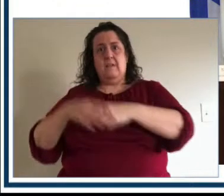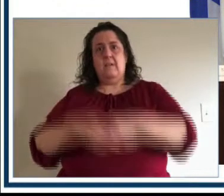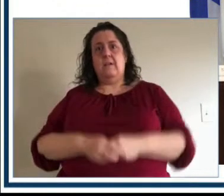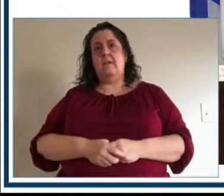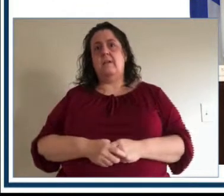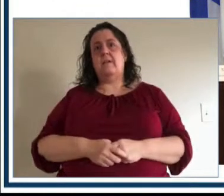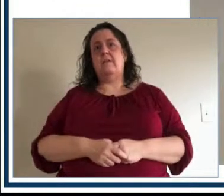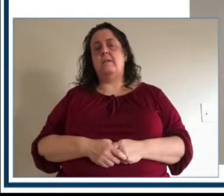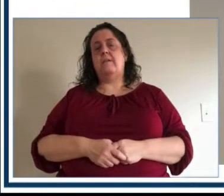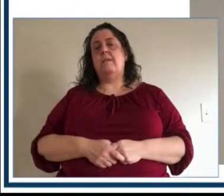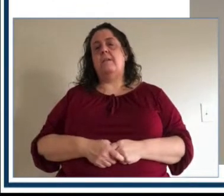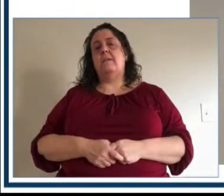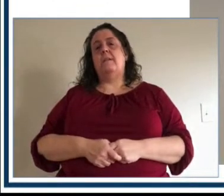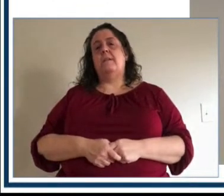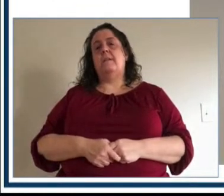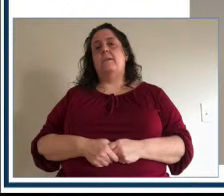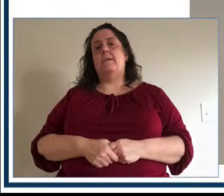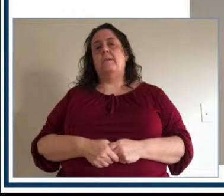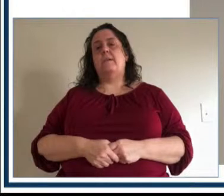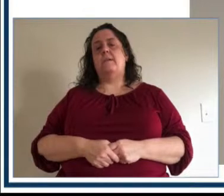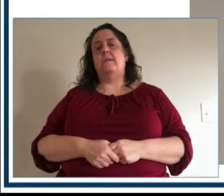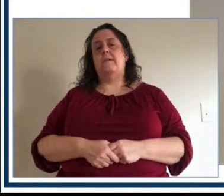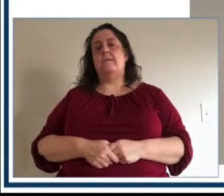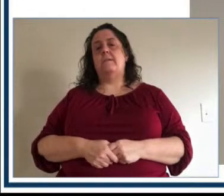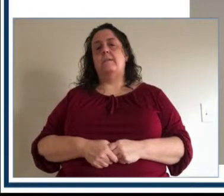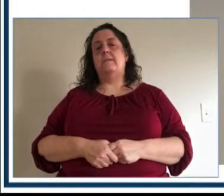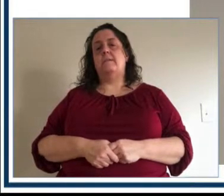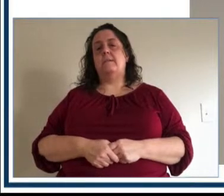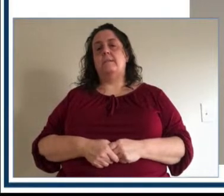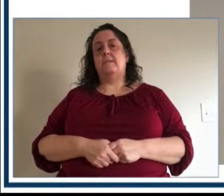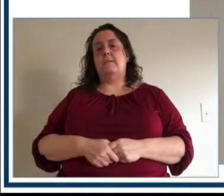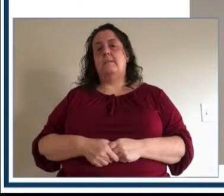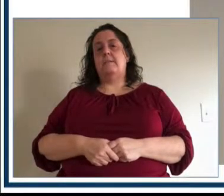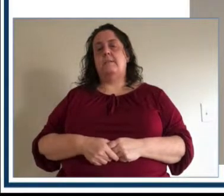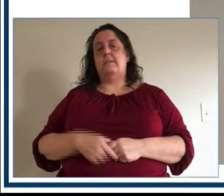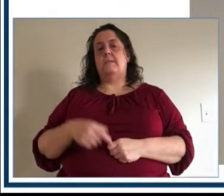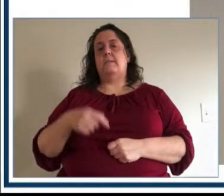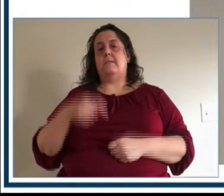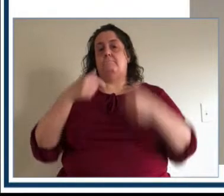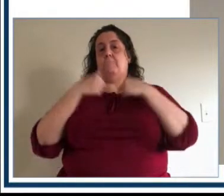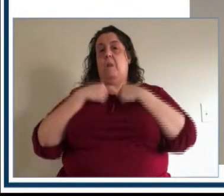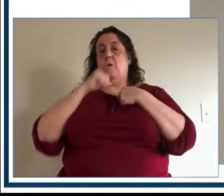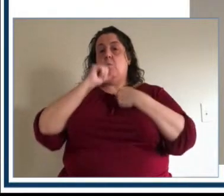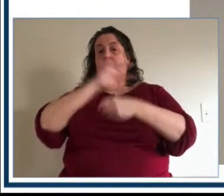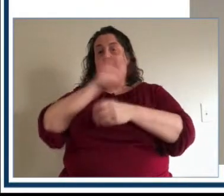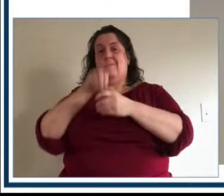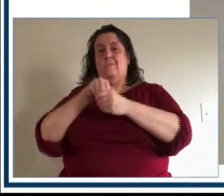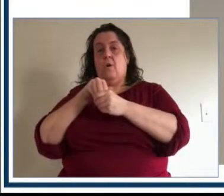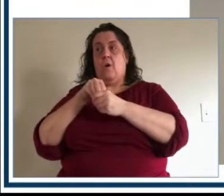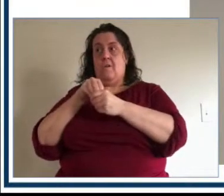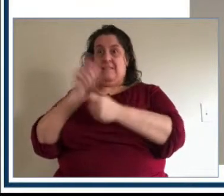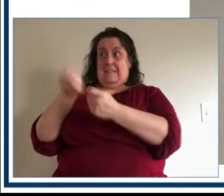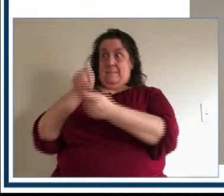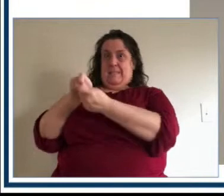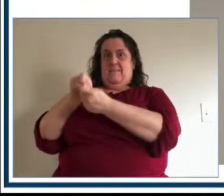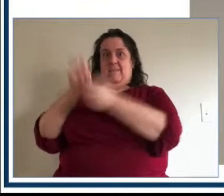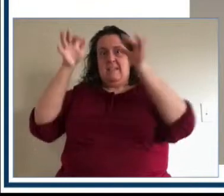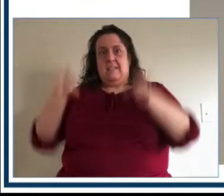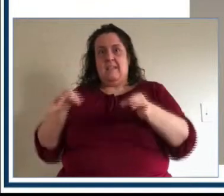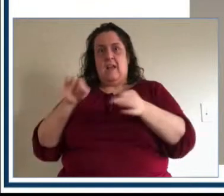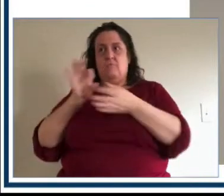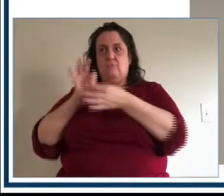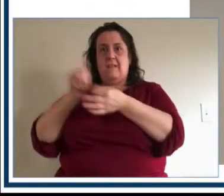So I was involved in the specific decisions around that. We've always had the objective that having